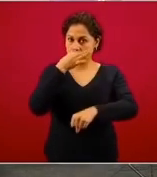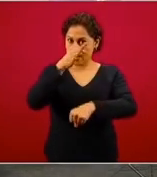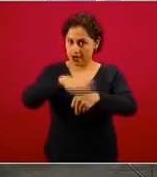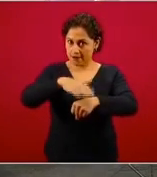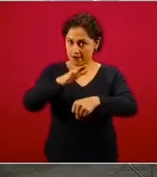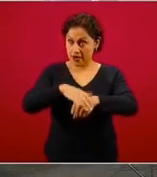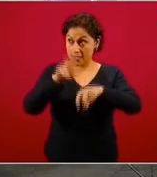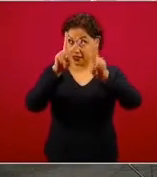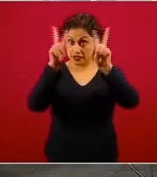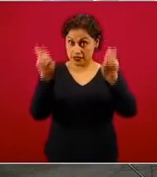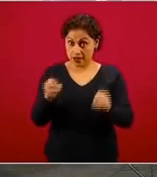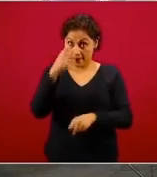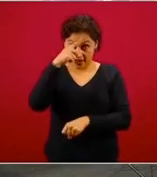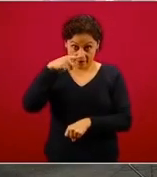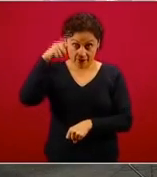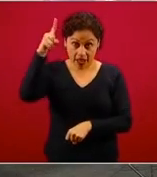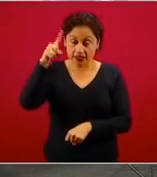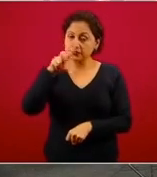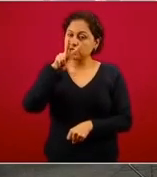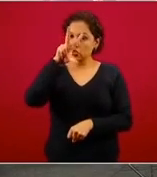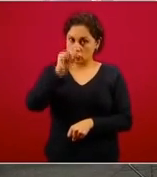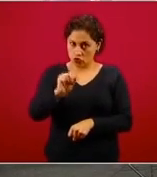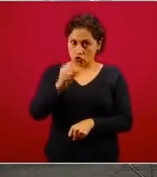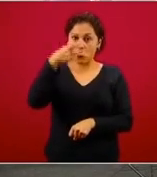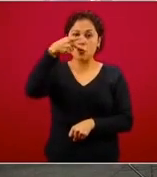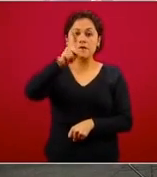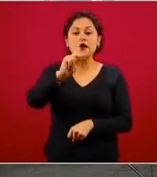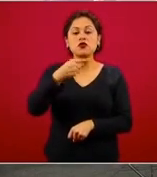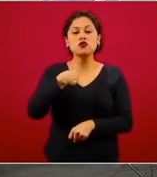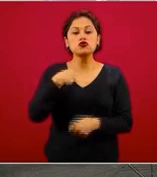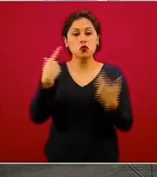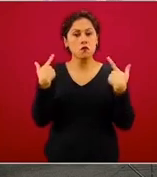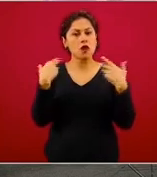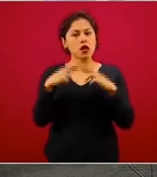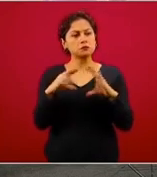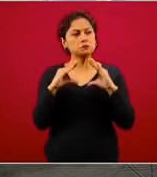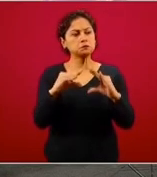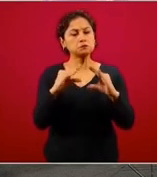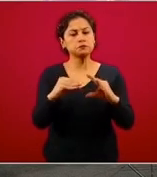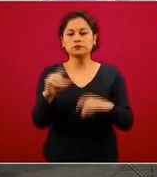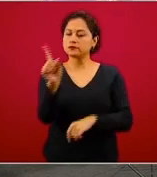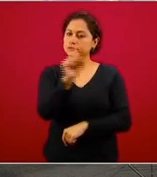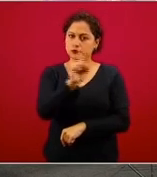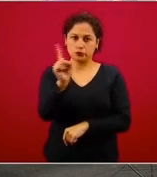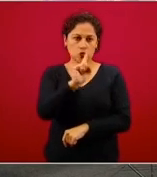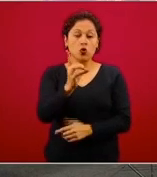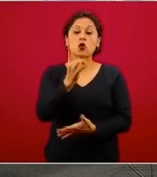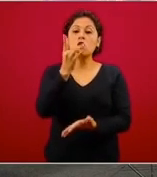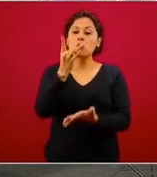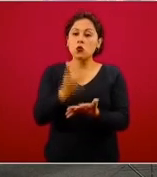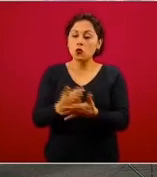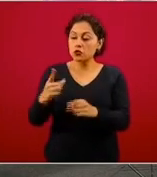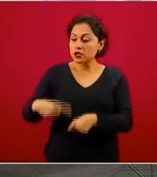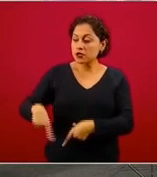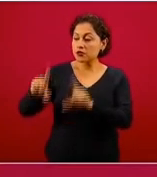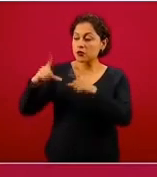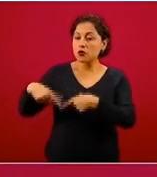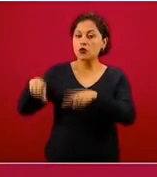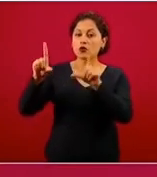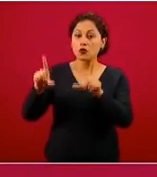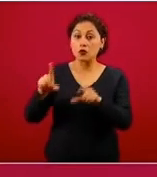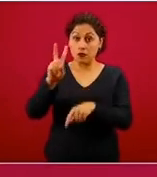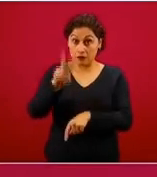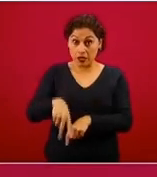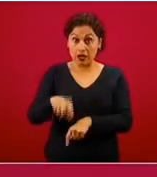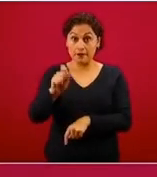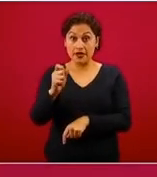who tampoco have voy a dar shown clases, great interest in this sino topic. a presentar, I should warn you that this is pues, not an unos easy cuantos de los topic, not a simple one either,